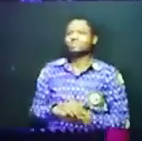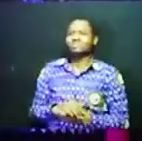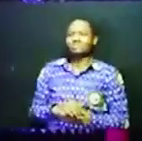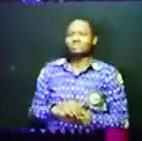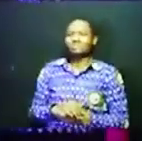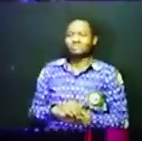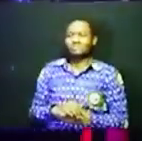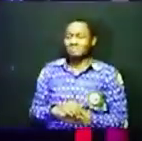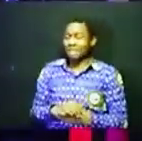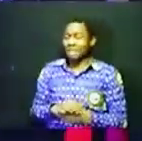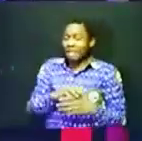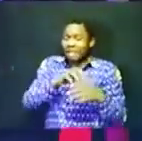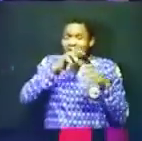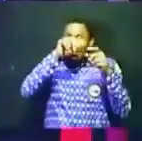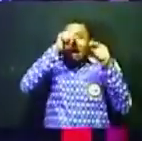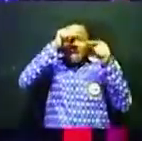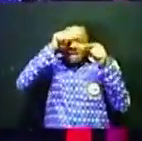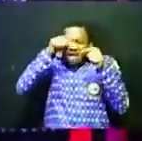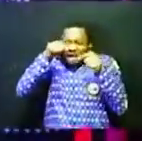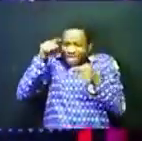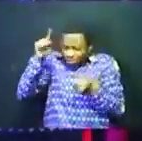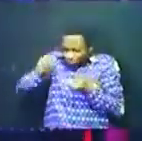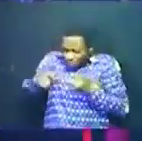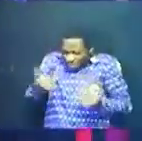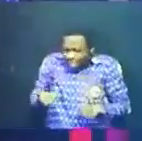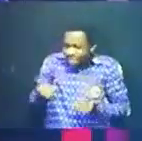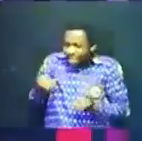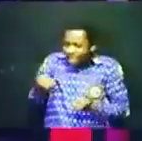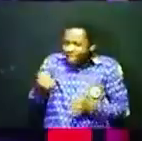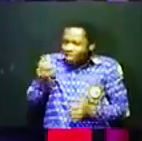much less our generation?